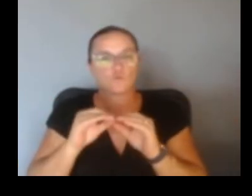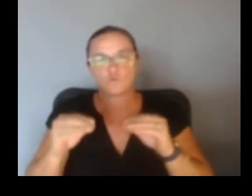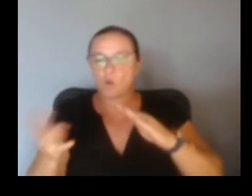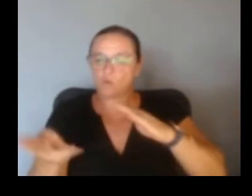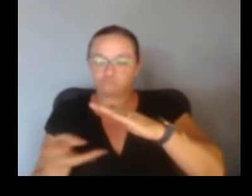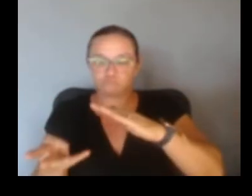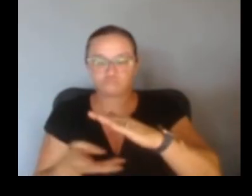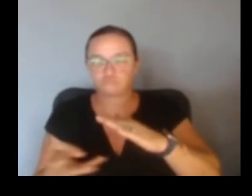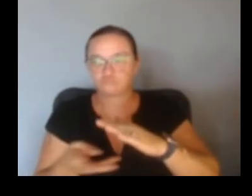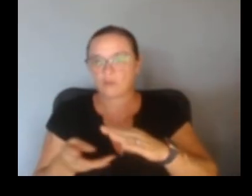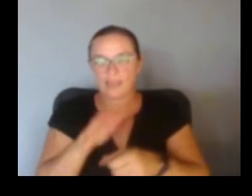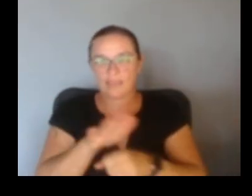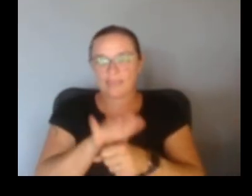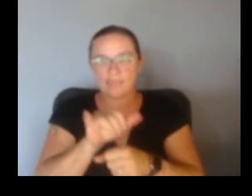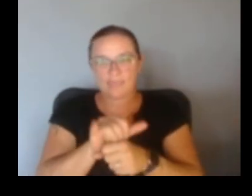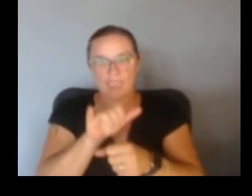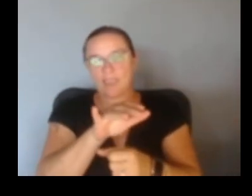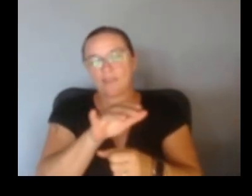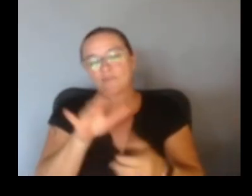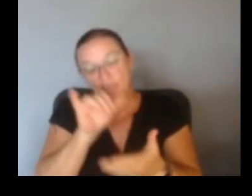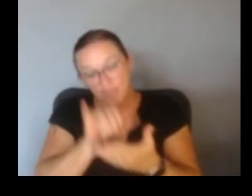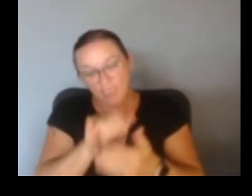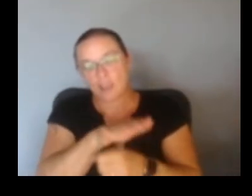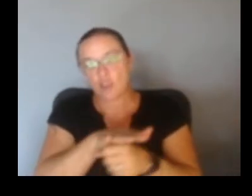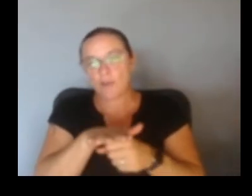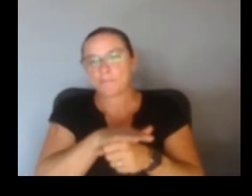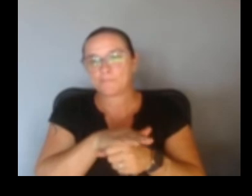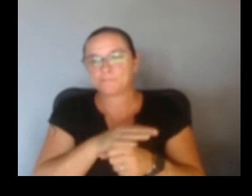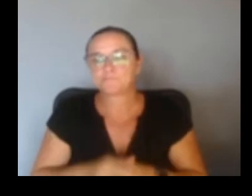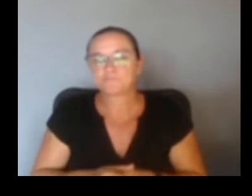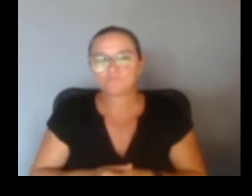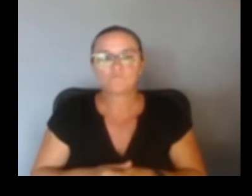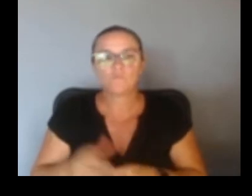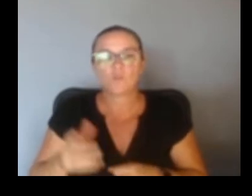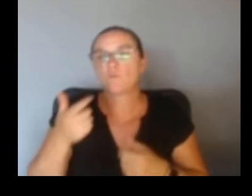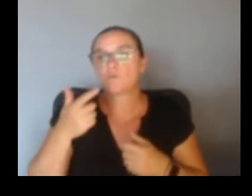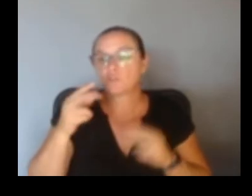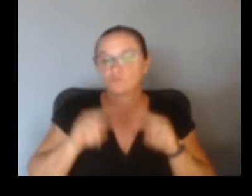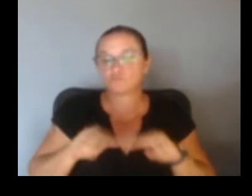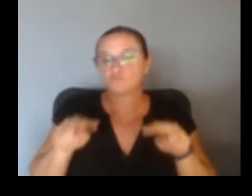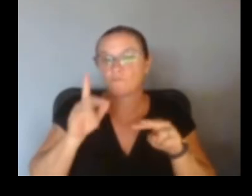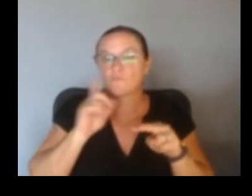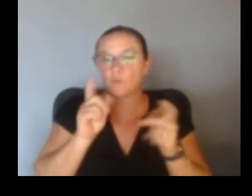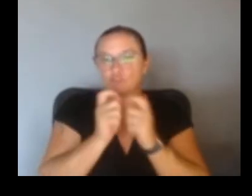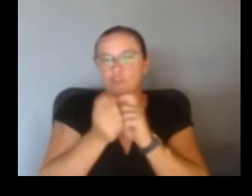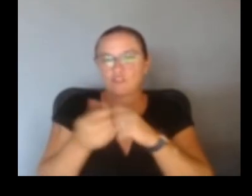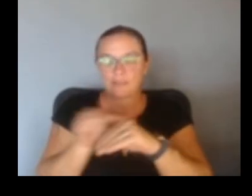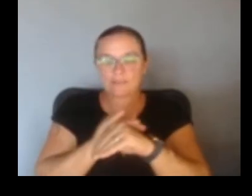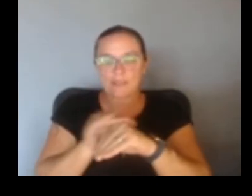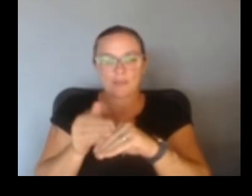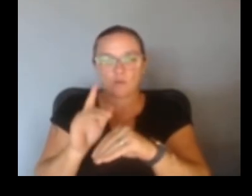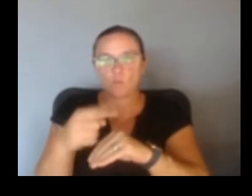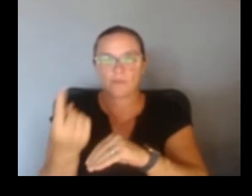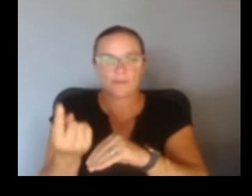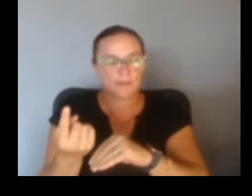it. So all is well down on the lower East Rift. We're watching for changes at the summit. Seems to